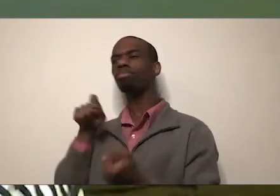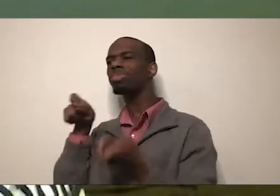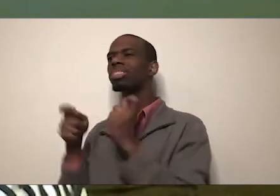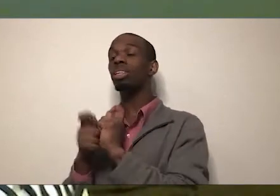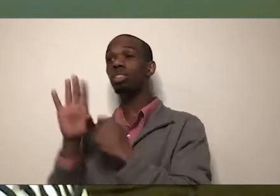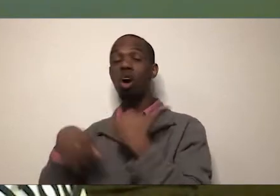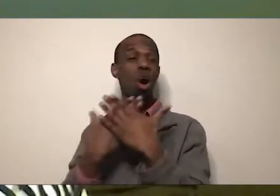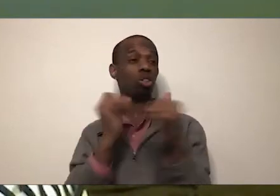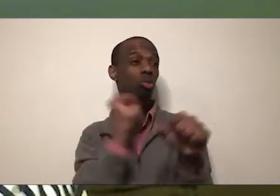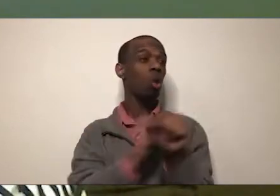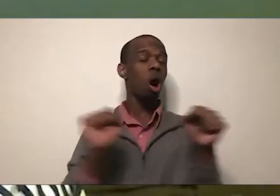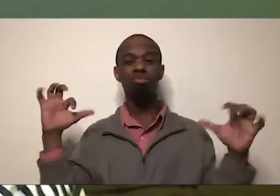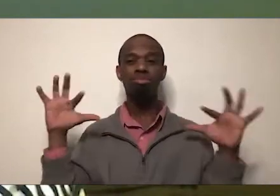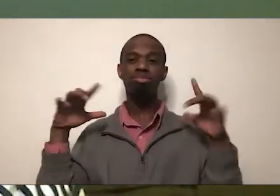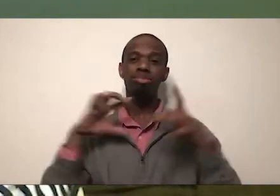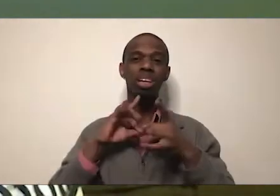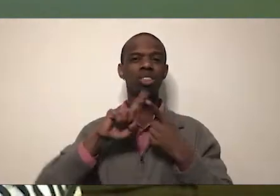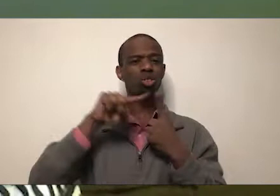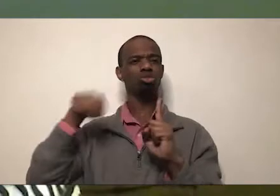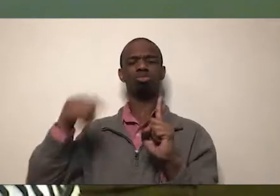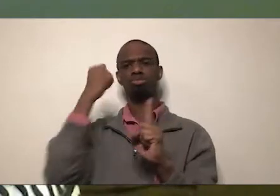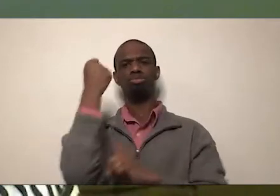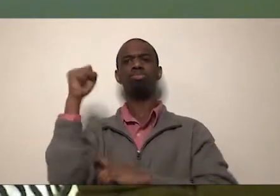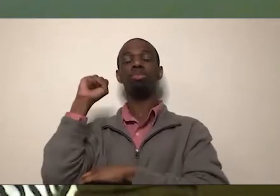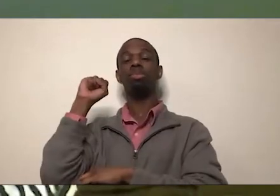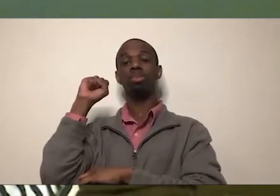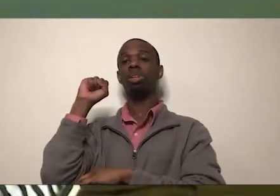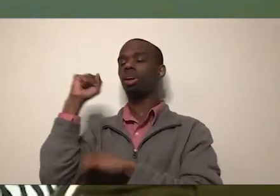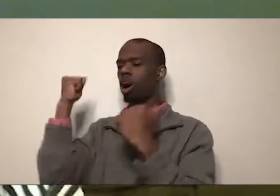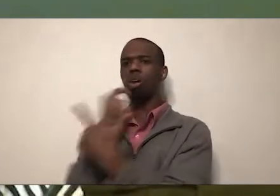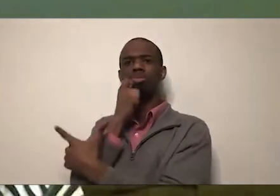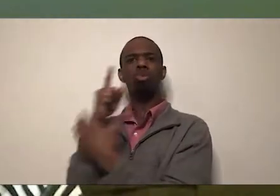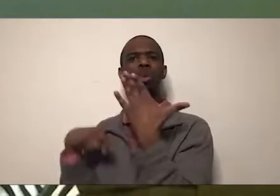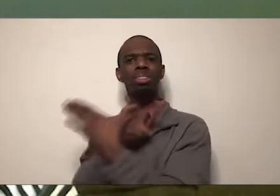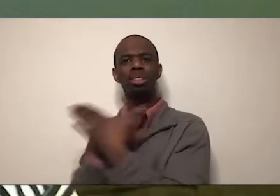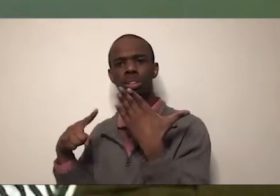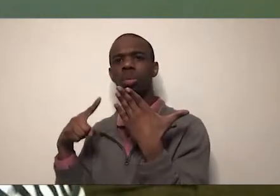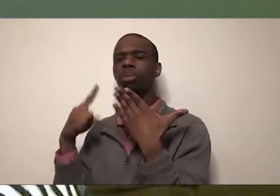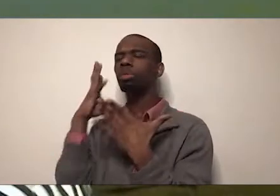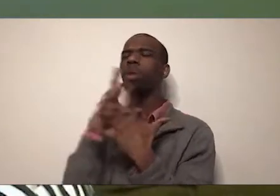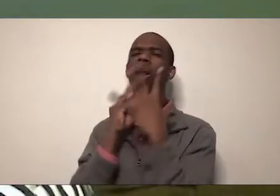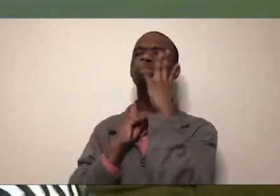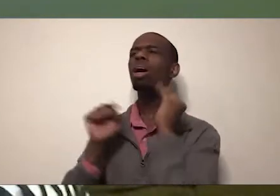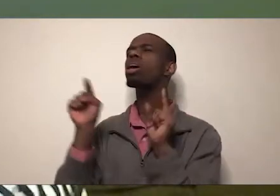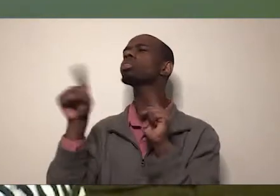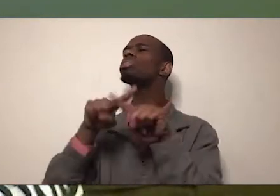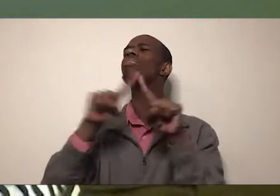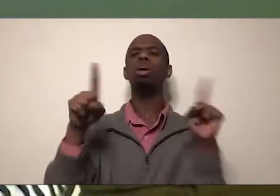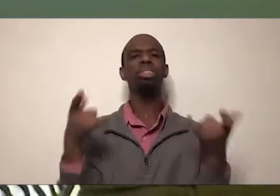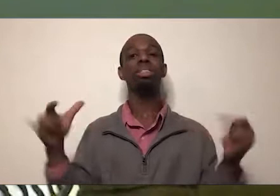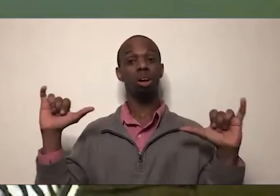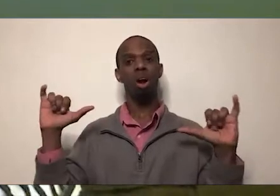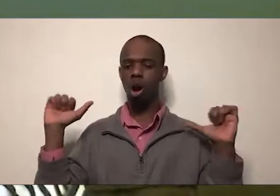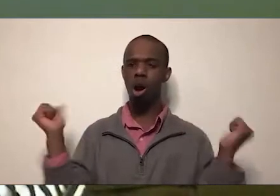racism. The COVID-19 pandemic has made it painfully clear that pandemics do not impact us equally, and that there has